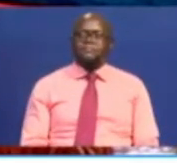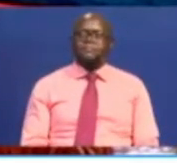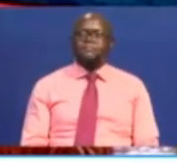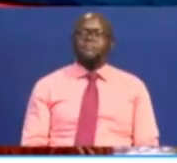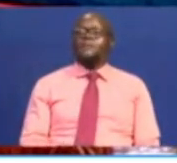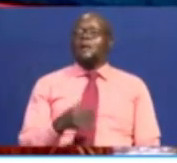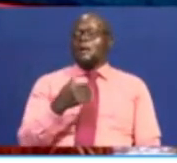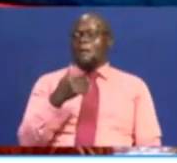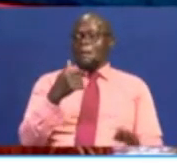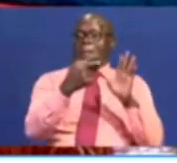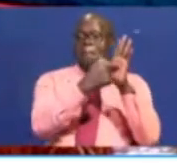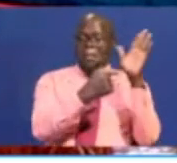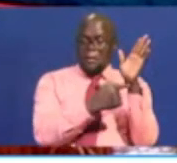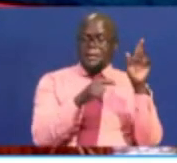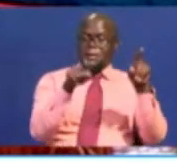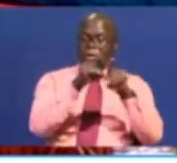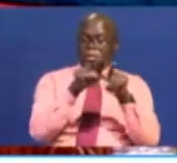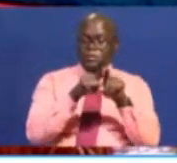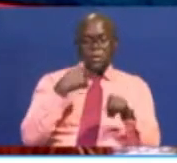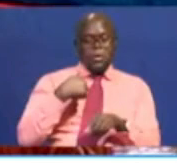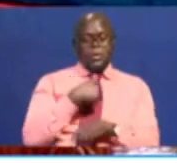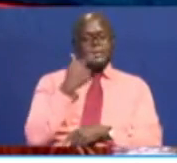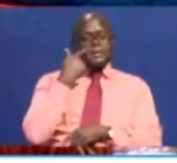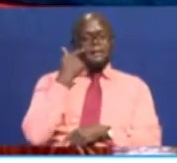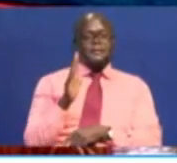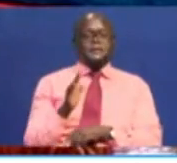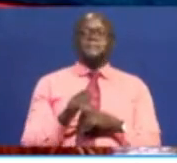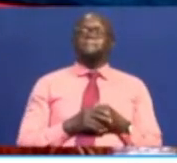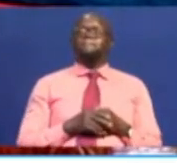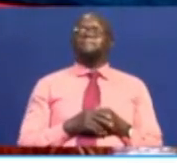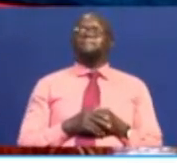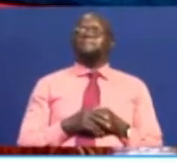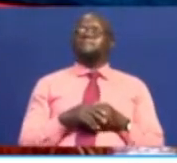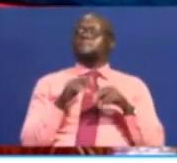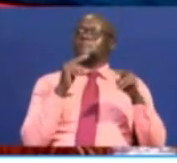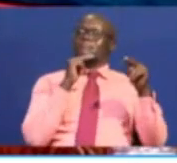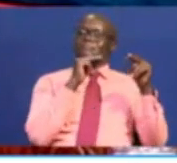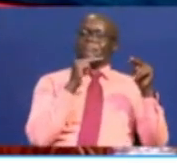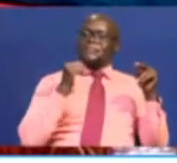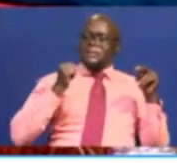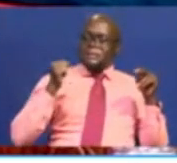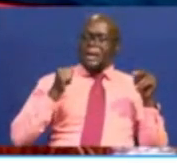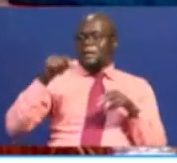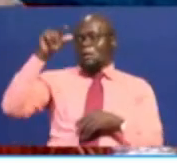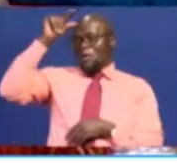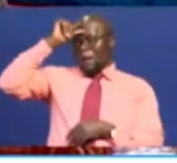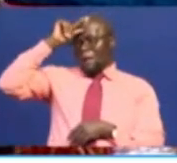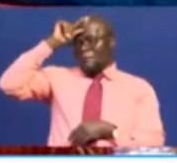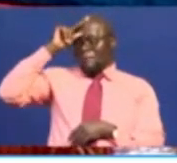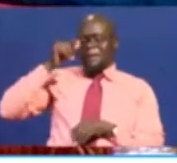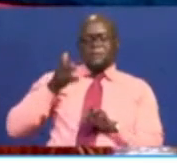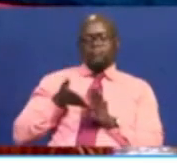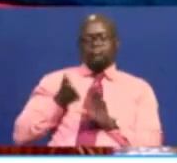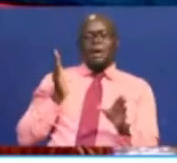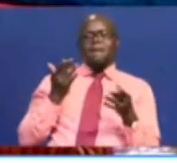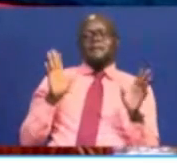There was a point also that we witnessed the negotiating side of the government walking